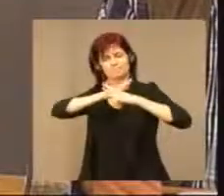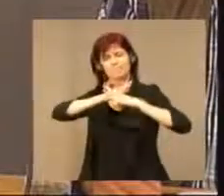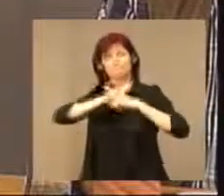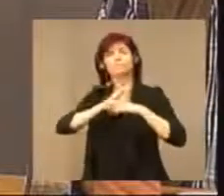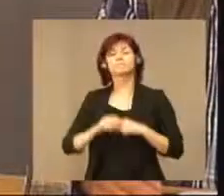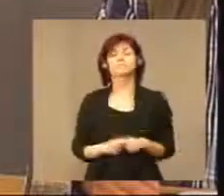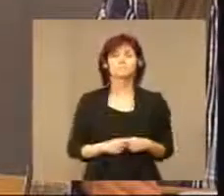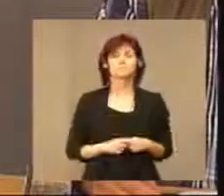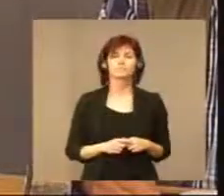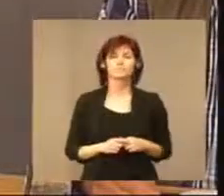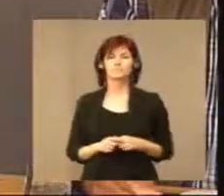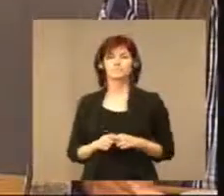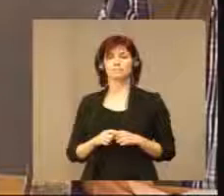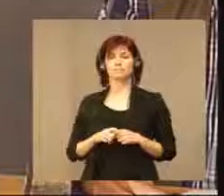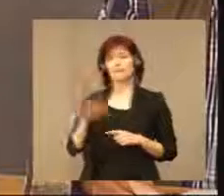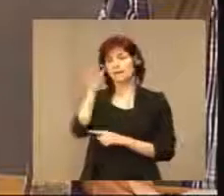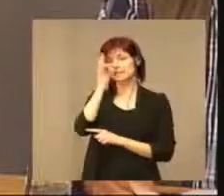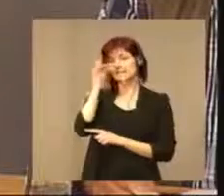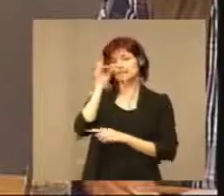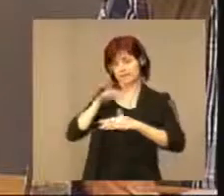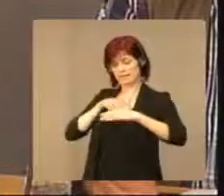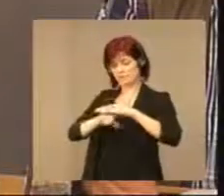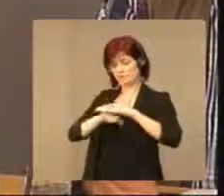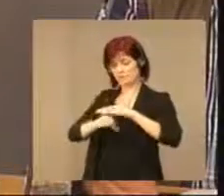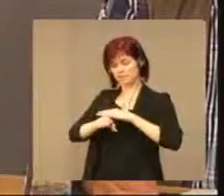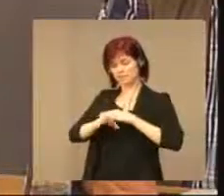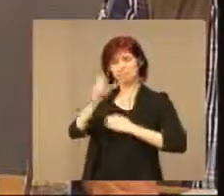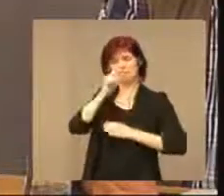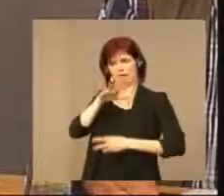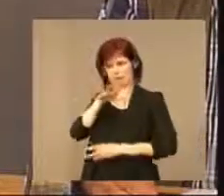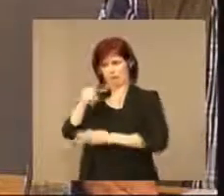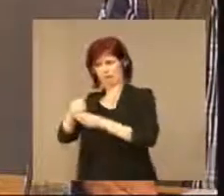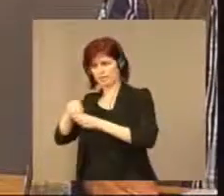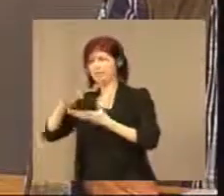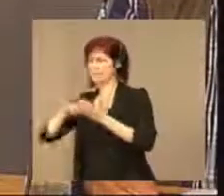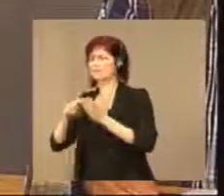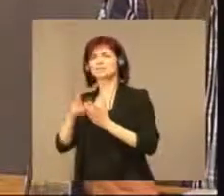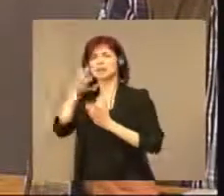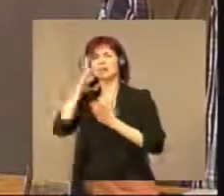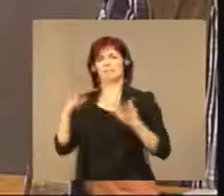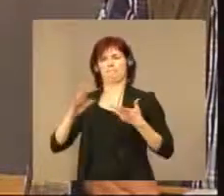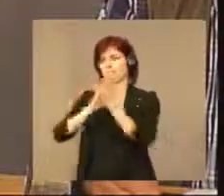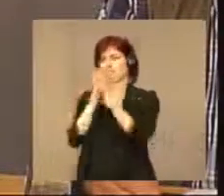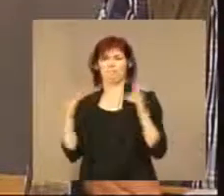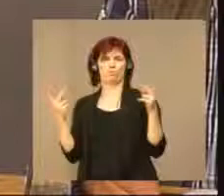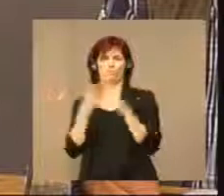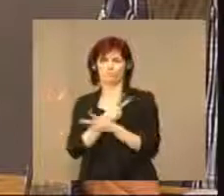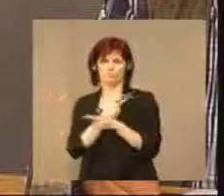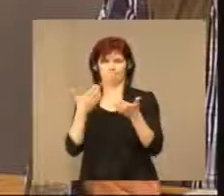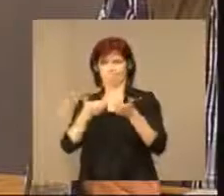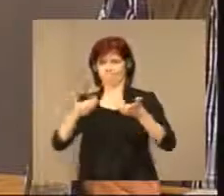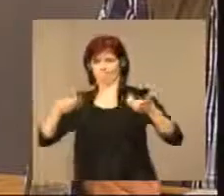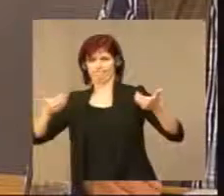Excluding Indigenous accessibility in the planned legislation would widen the gap further from the most vulnerable persons with disabilities.